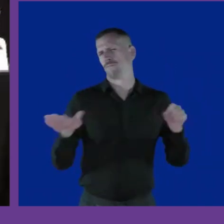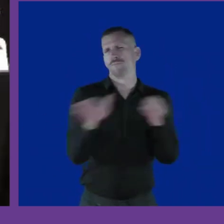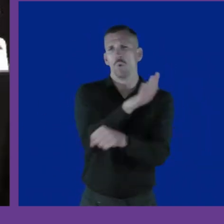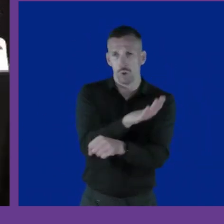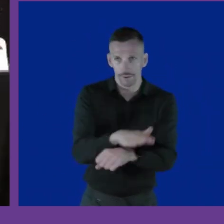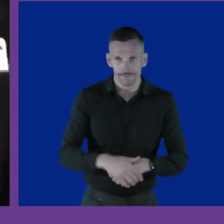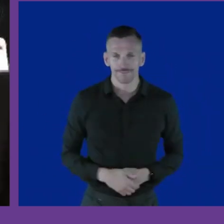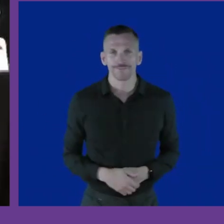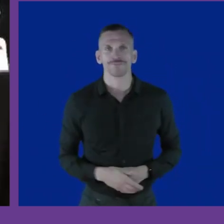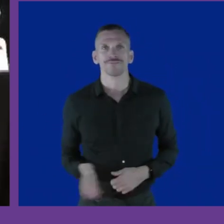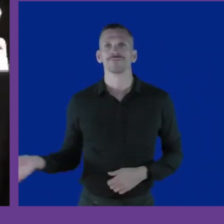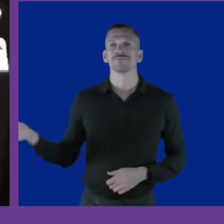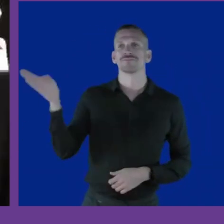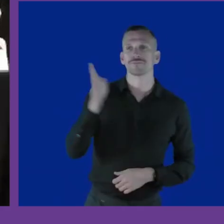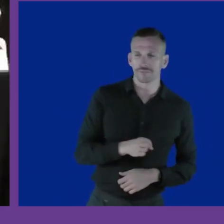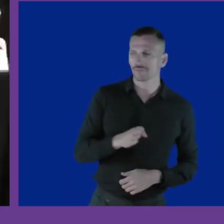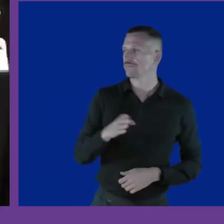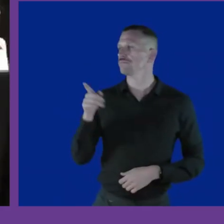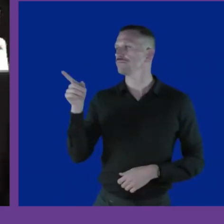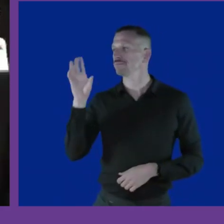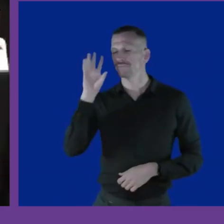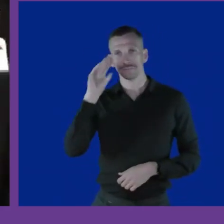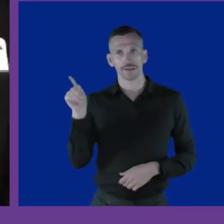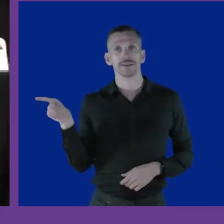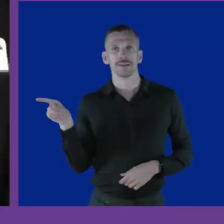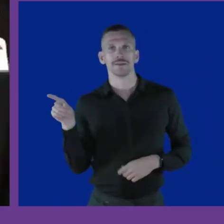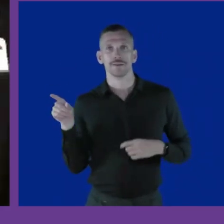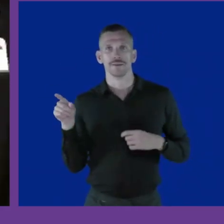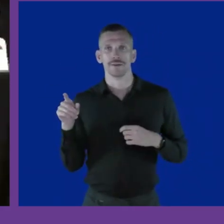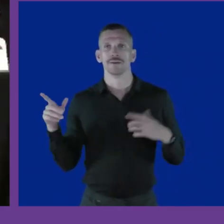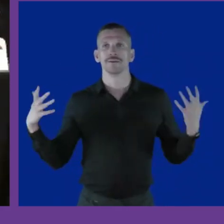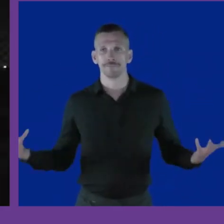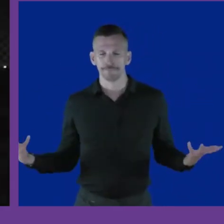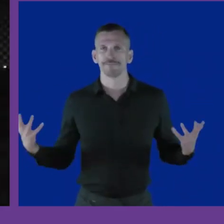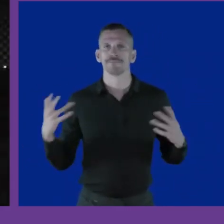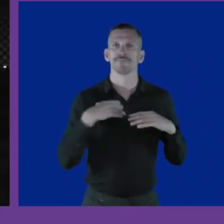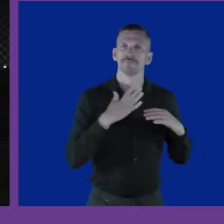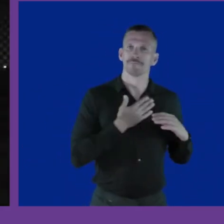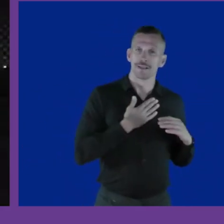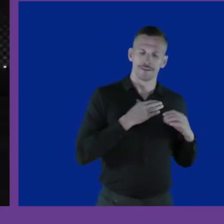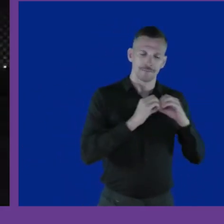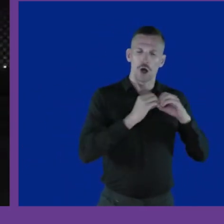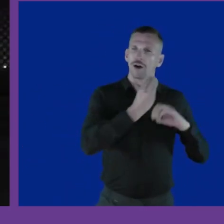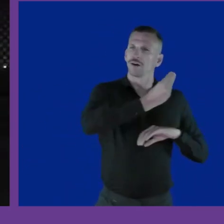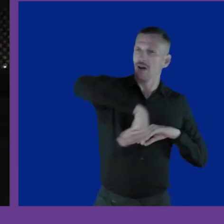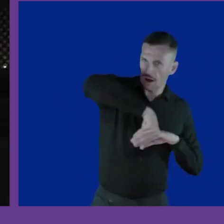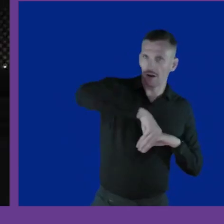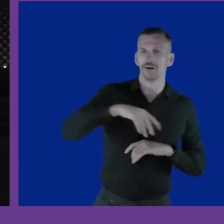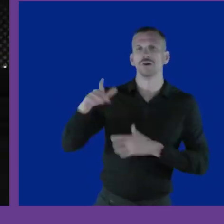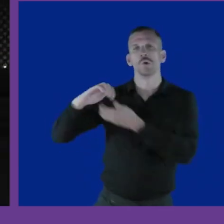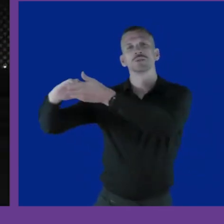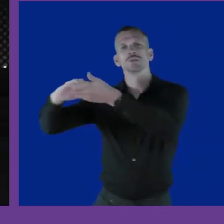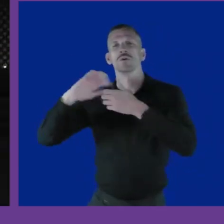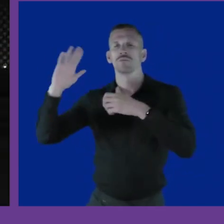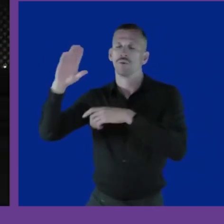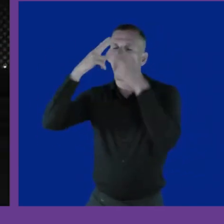and Grupo Social Once released a report, I think today will be released today, on user experience.